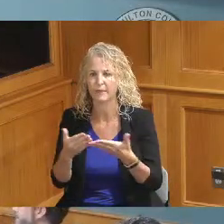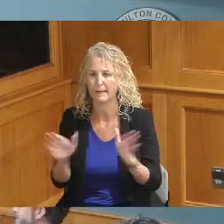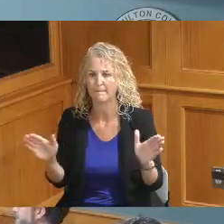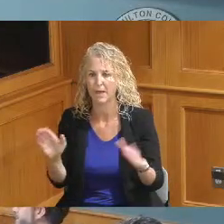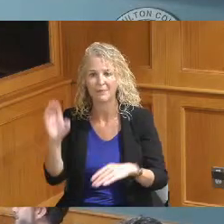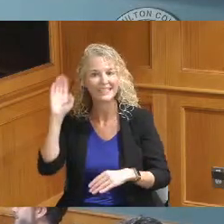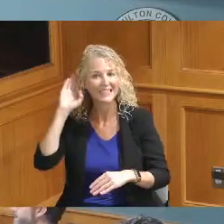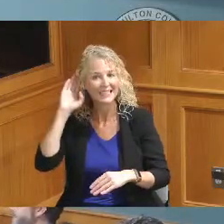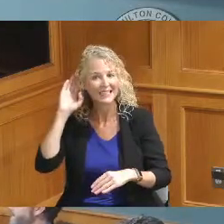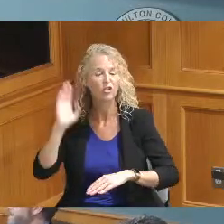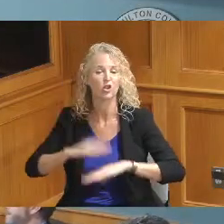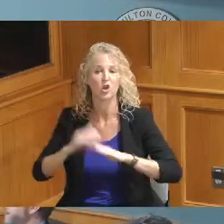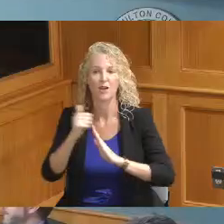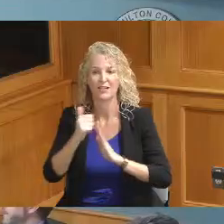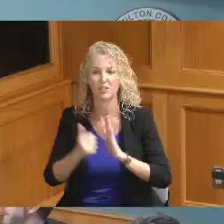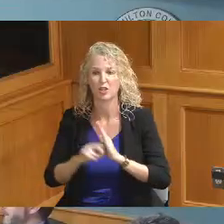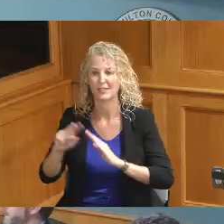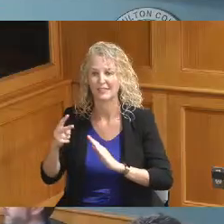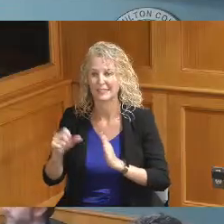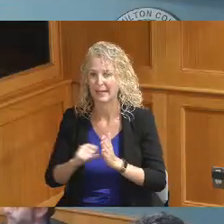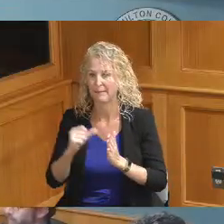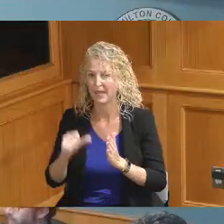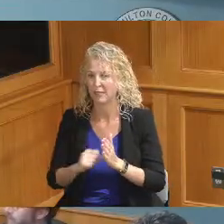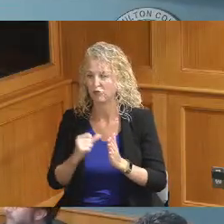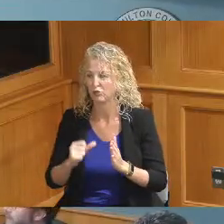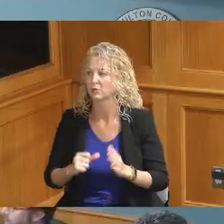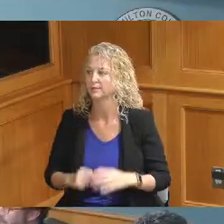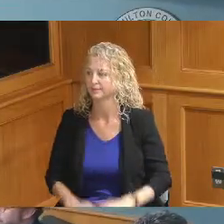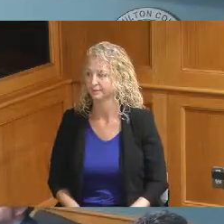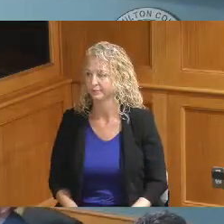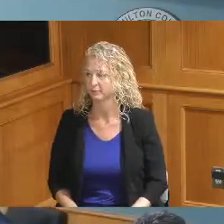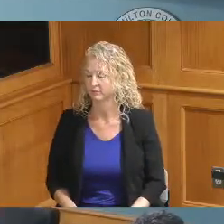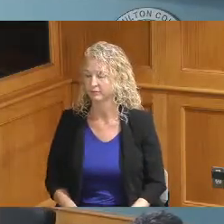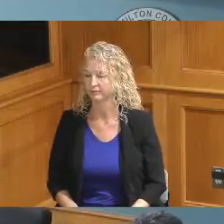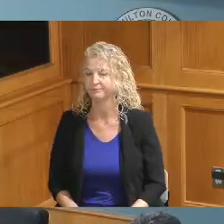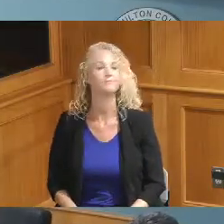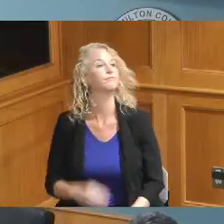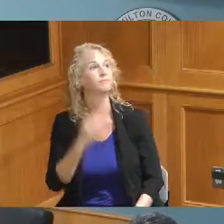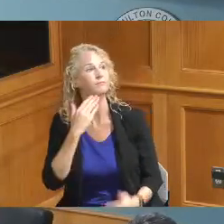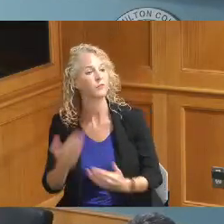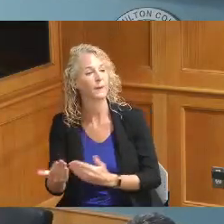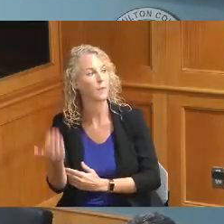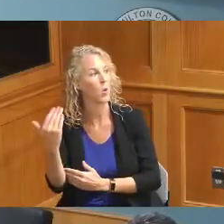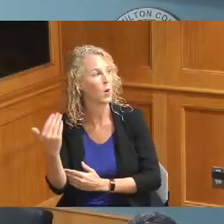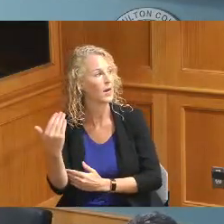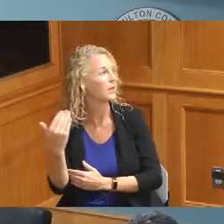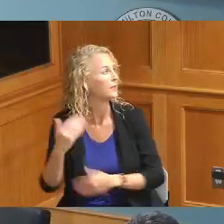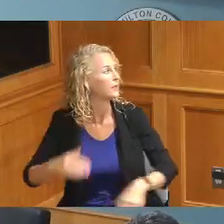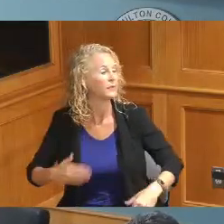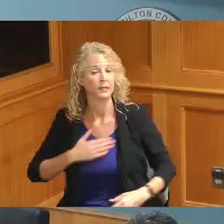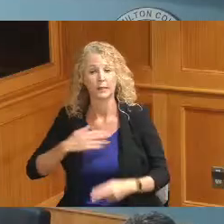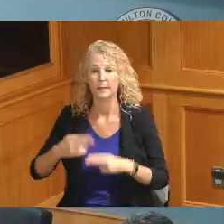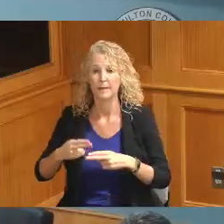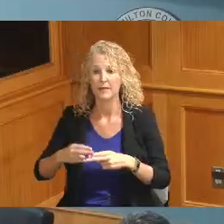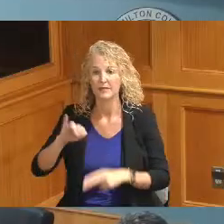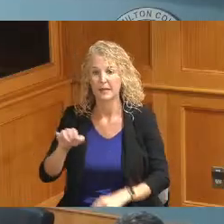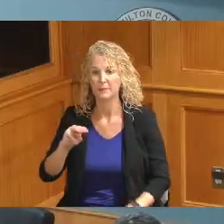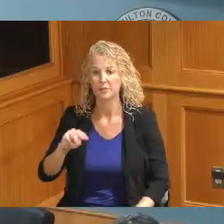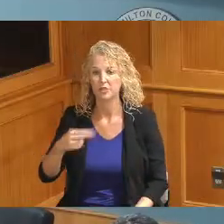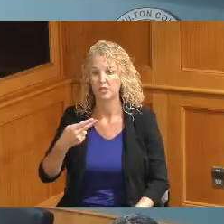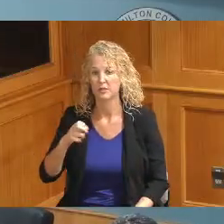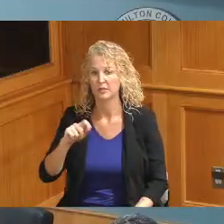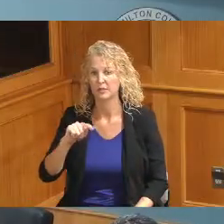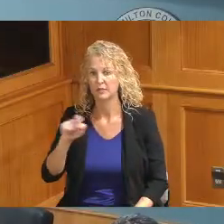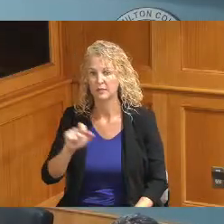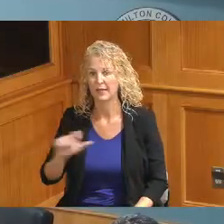hearings, commissioners, on the agenda on the second page. Thank you. Good morning, commissioners. My name's Jim Hetzel. I